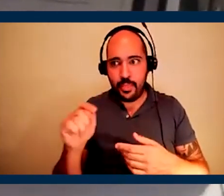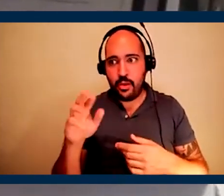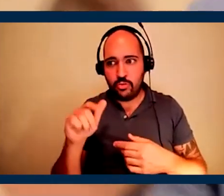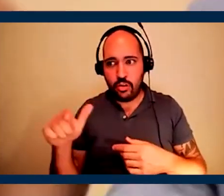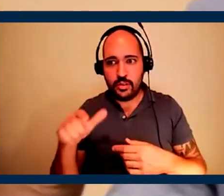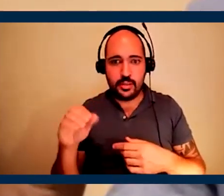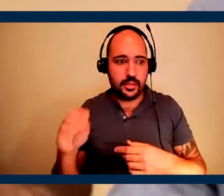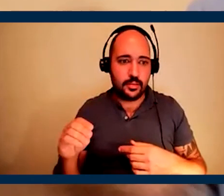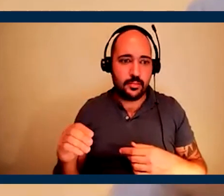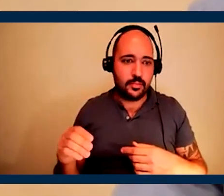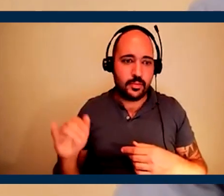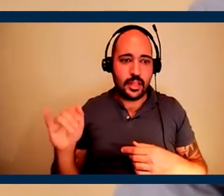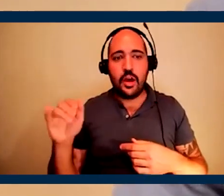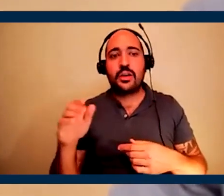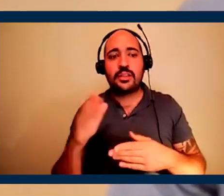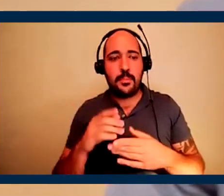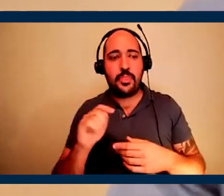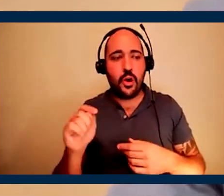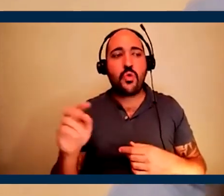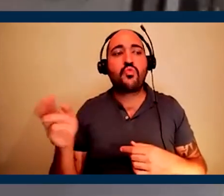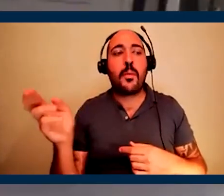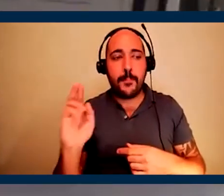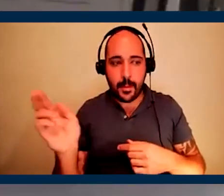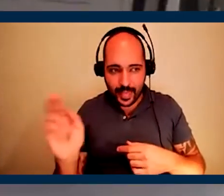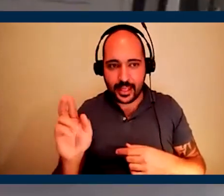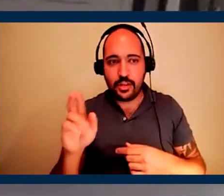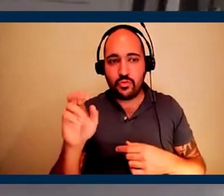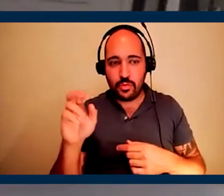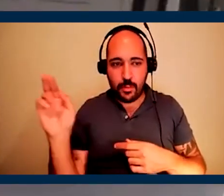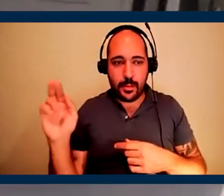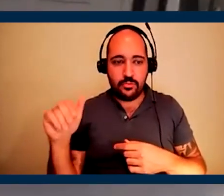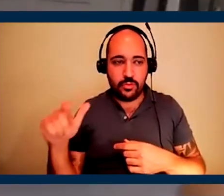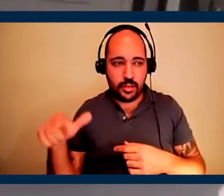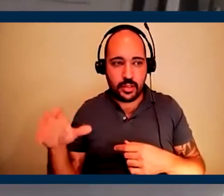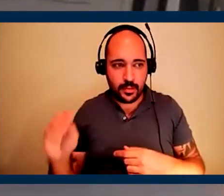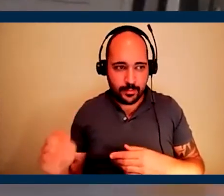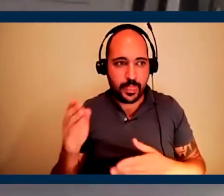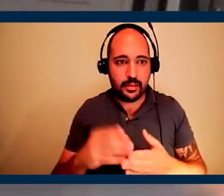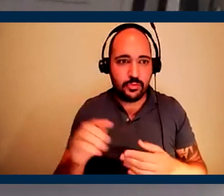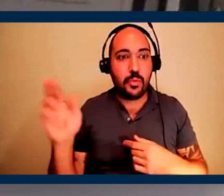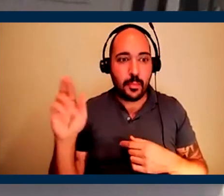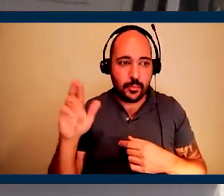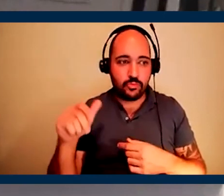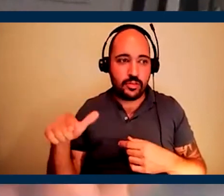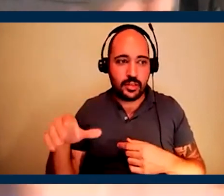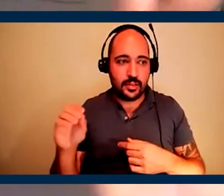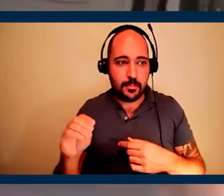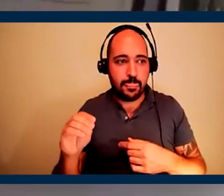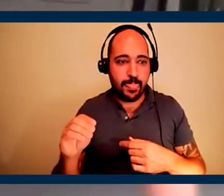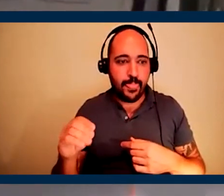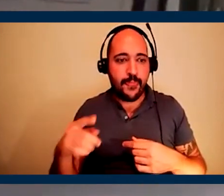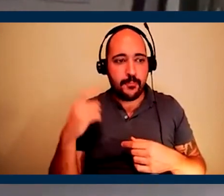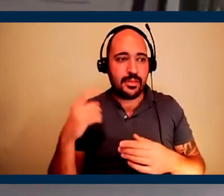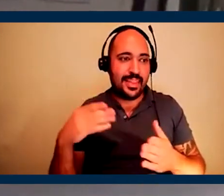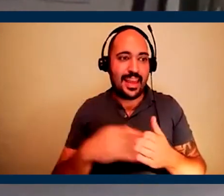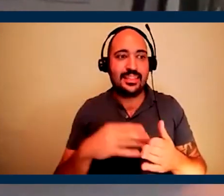Stoptherecall.com. Stoptherepublicanrecall.com. Thank you. Thank you. Stoptherepublicanrecall.com. Excuse me. Stoptherepublicanrecall.com. Because the